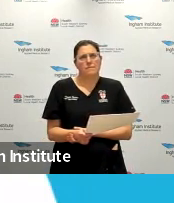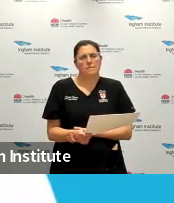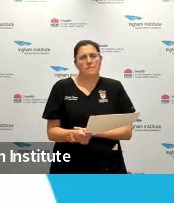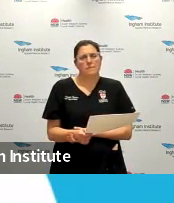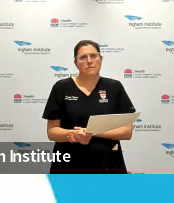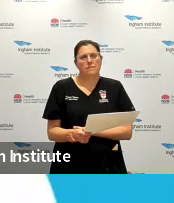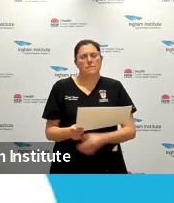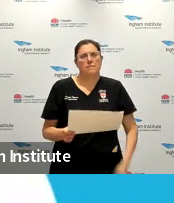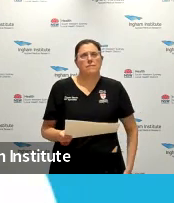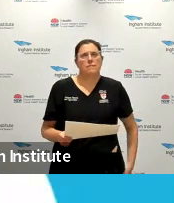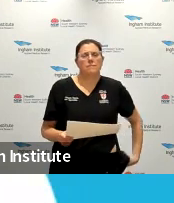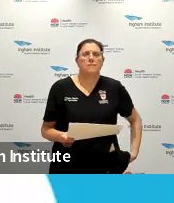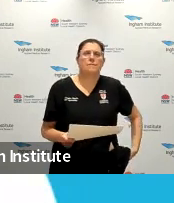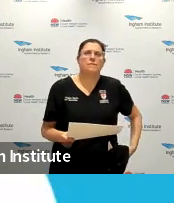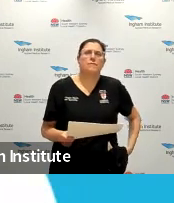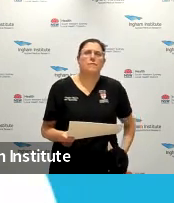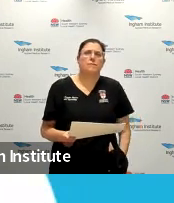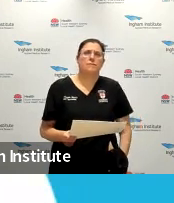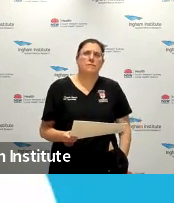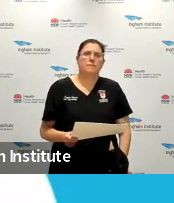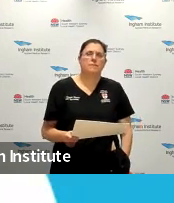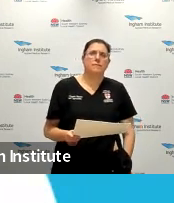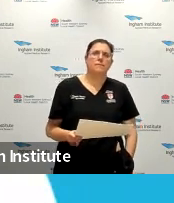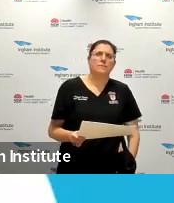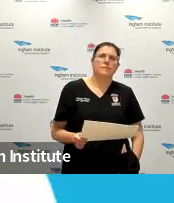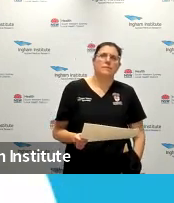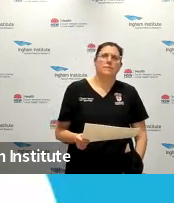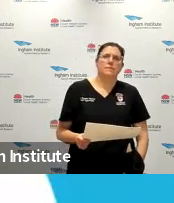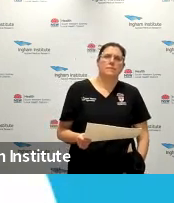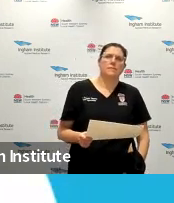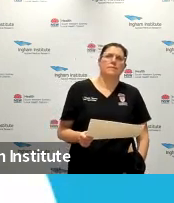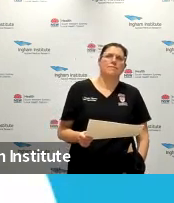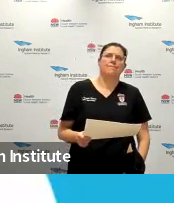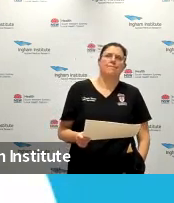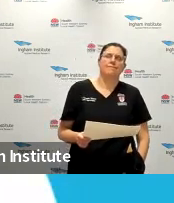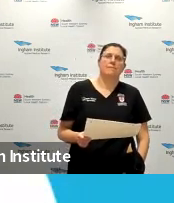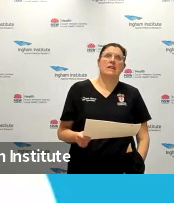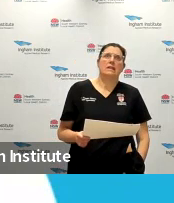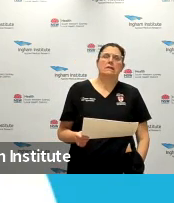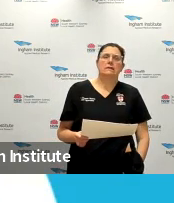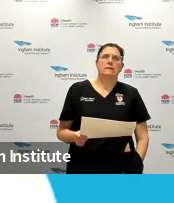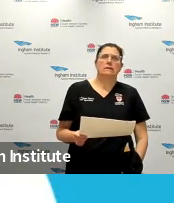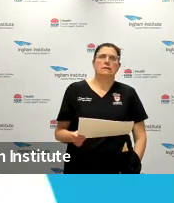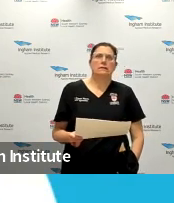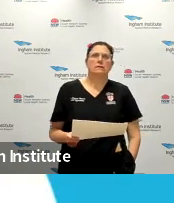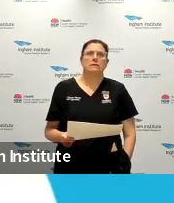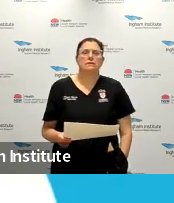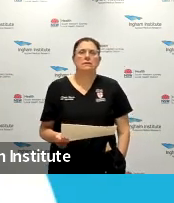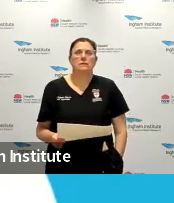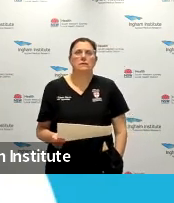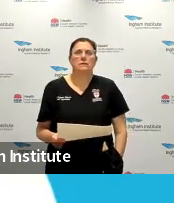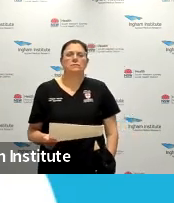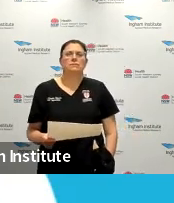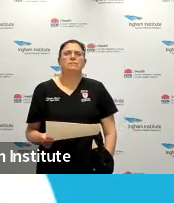stored? And some of our thinking around storage of these compounds in refrigeration is exactly the thinking that led to the way that you saw